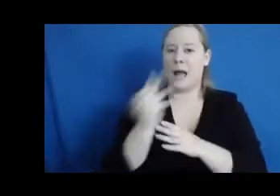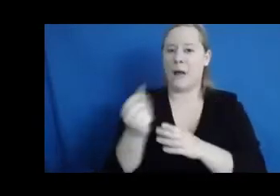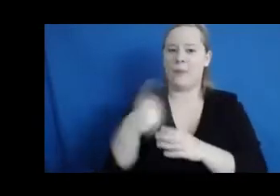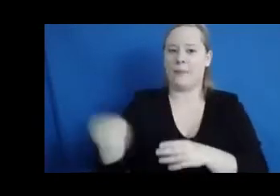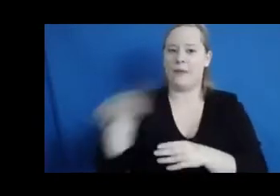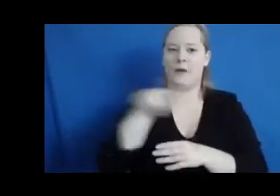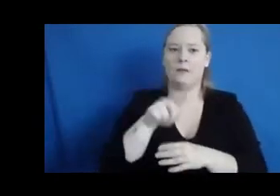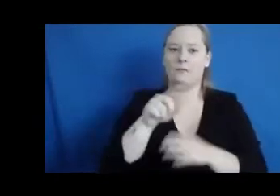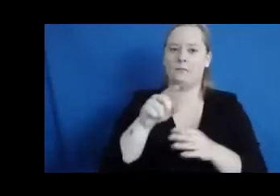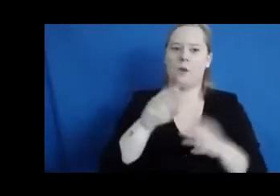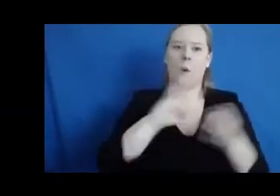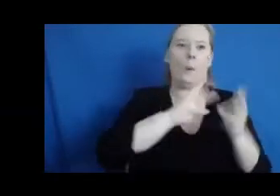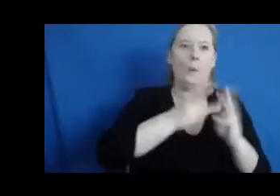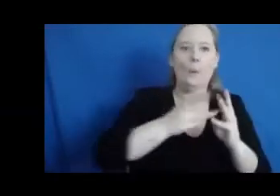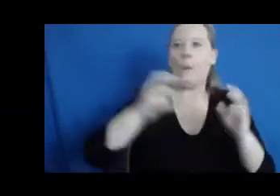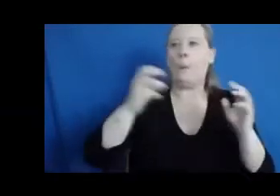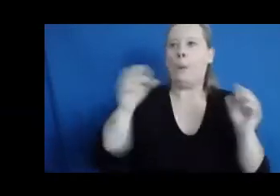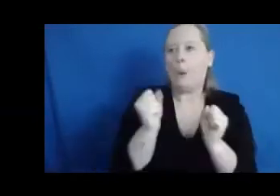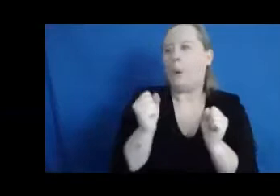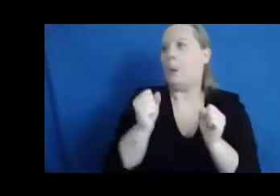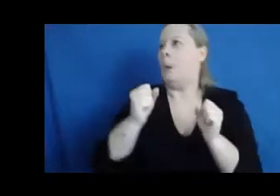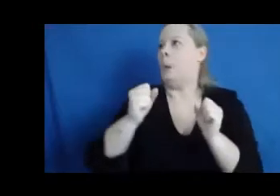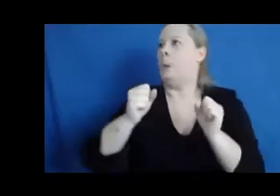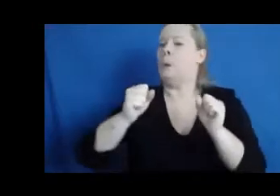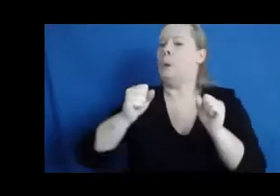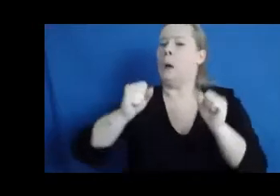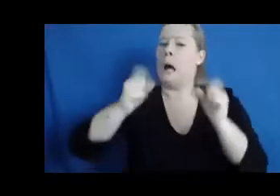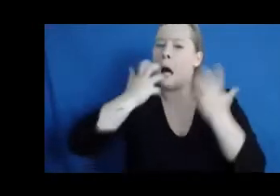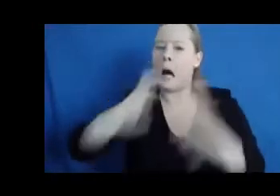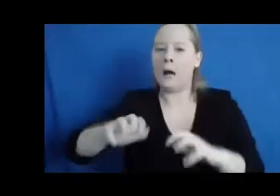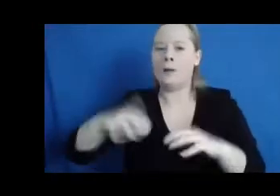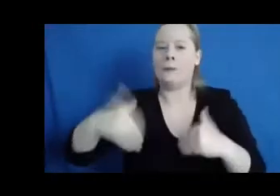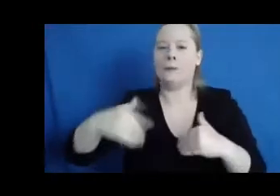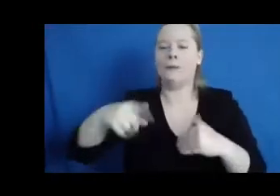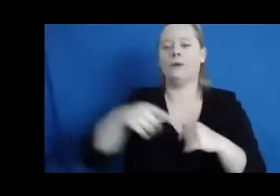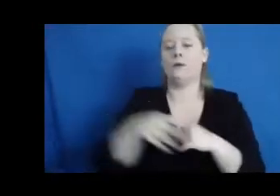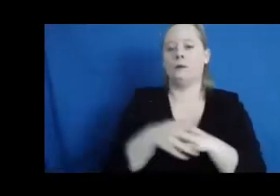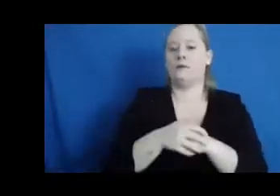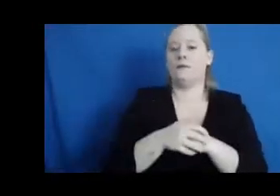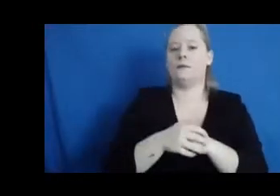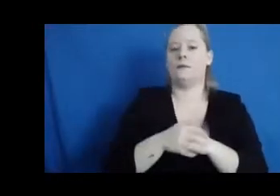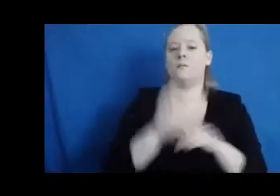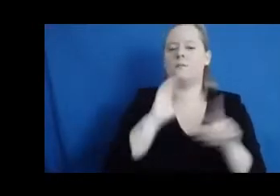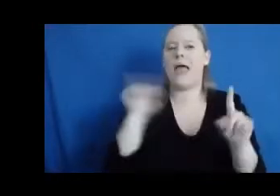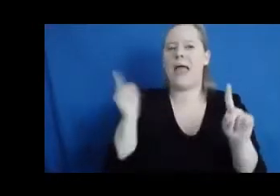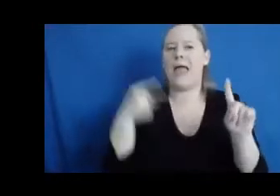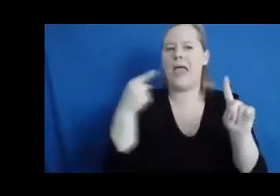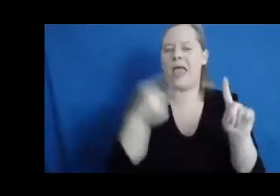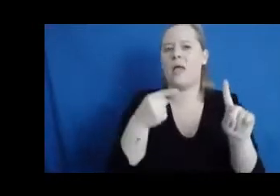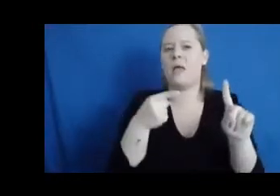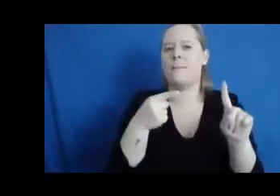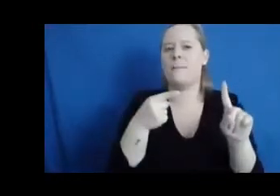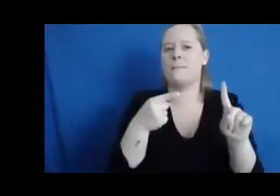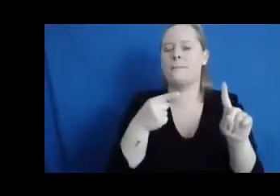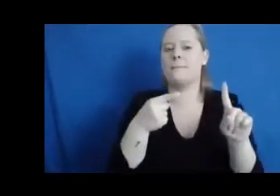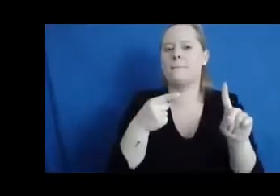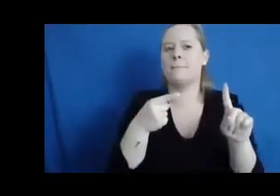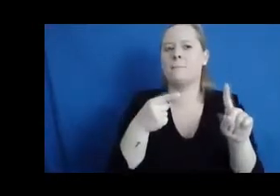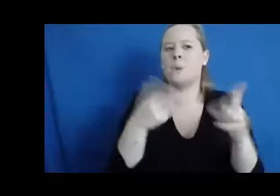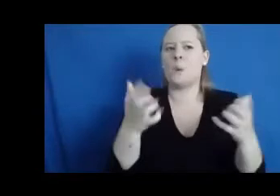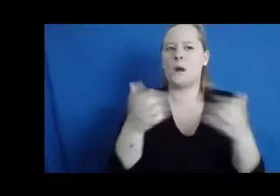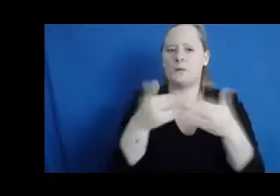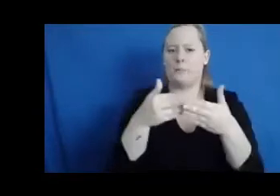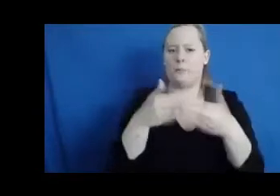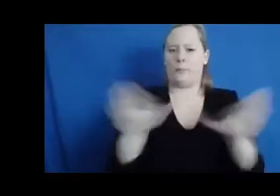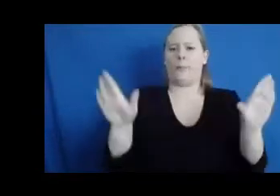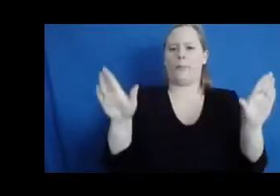elements and conditions. We aimed to give a breadth of understanding